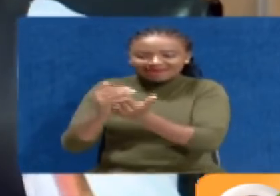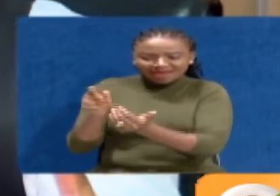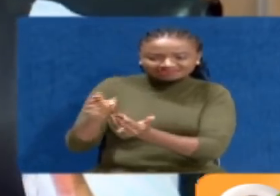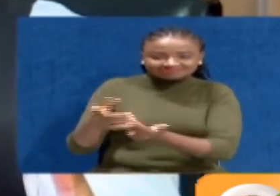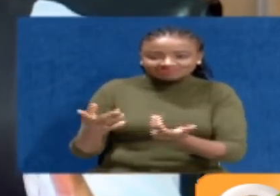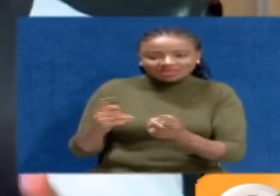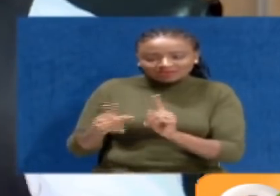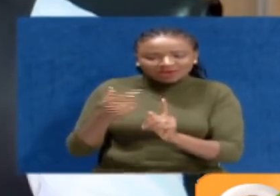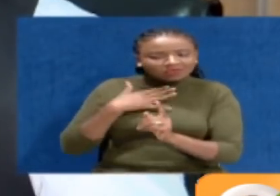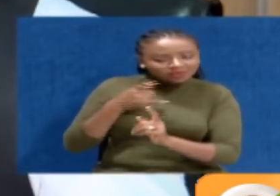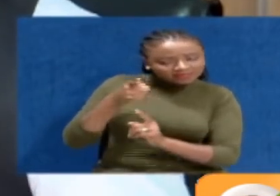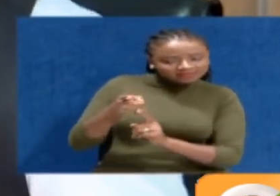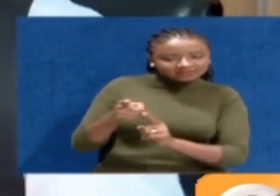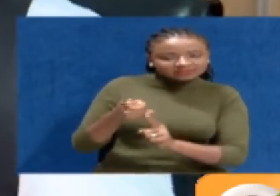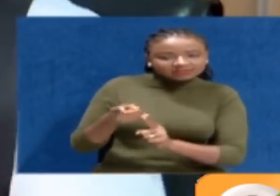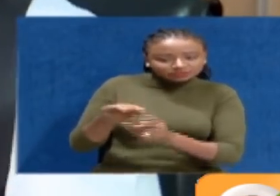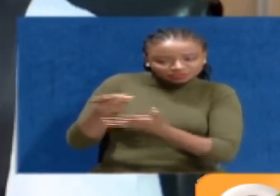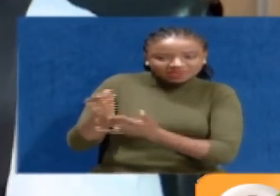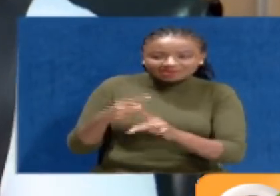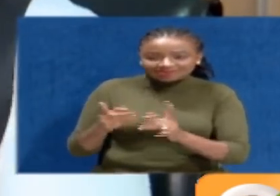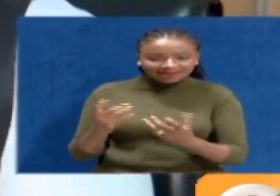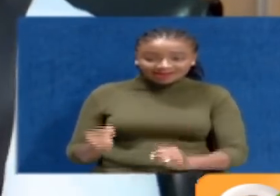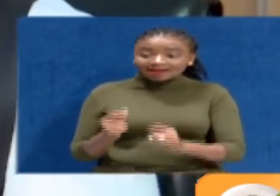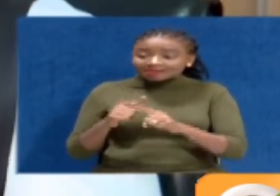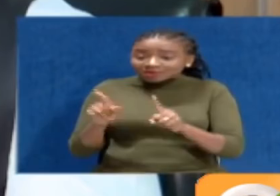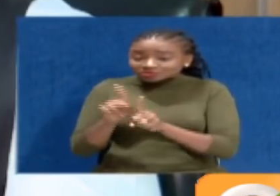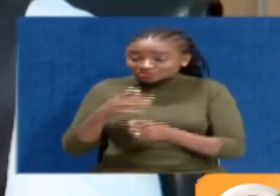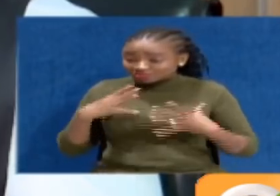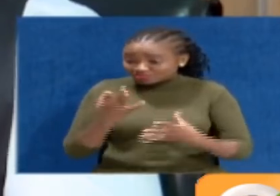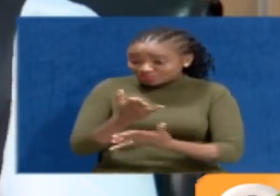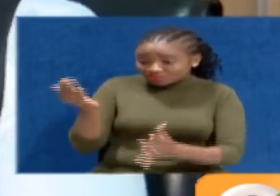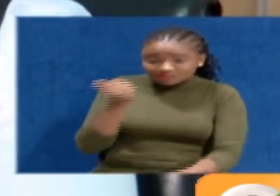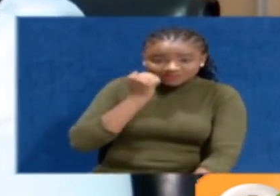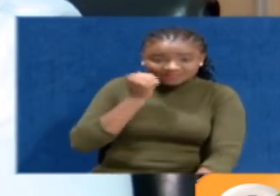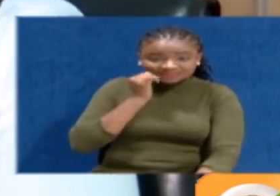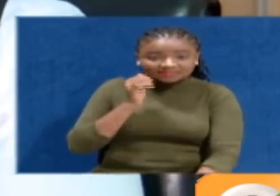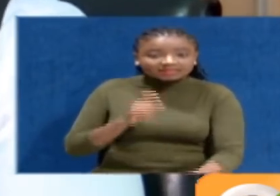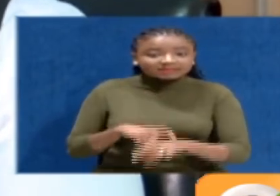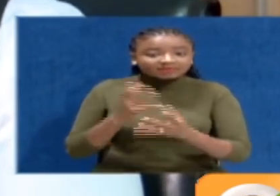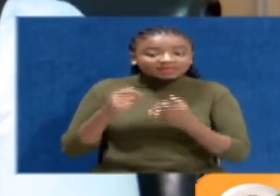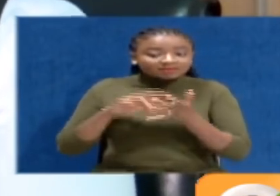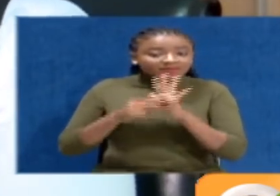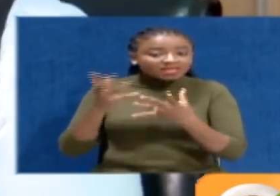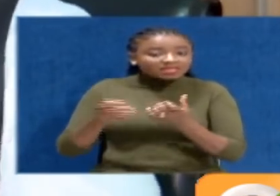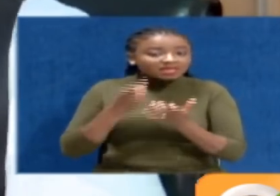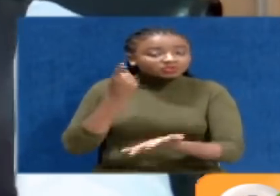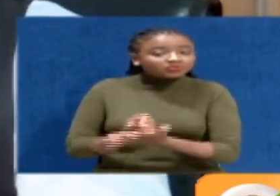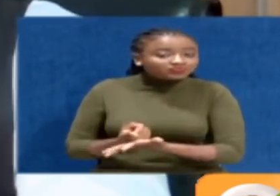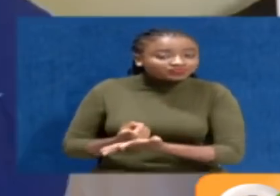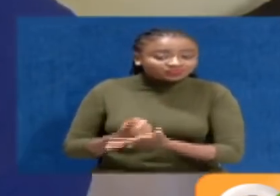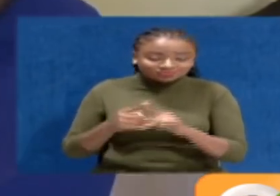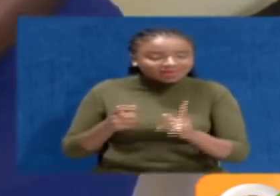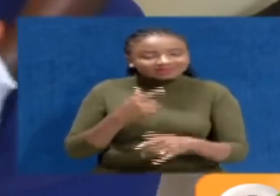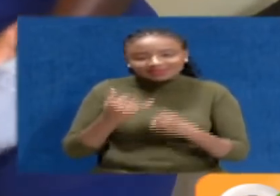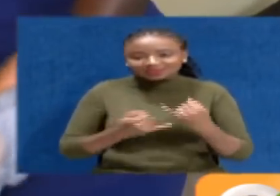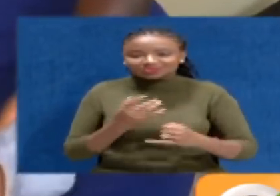in form of a package. But even those patients at that time of need, should they need to be hospitalized, the benefit is still